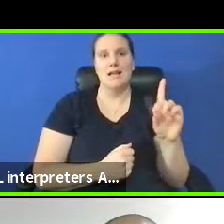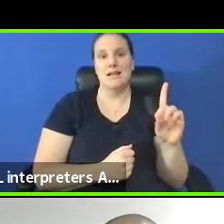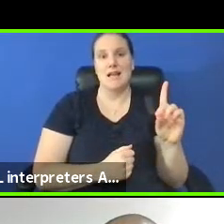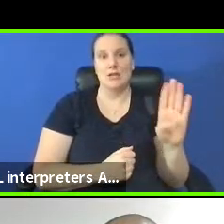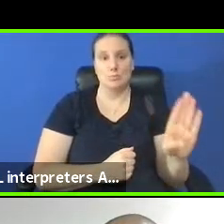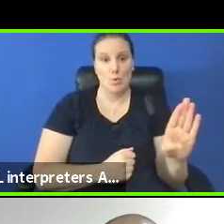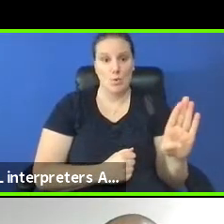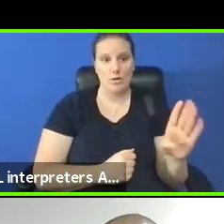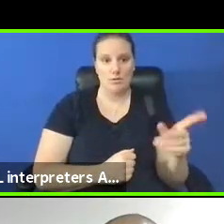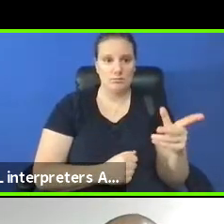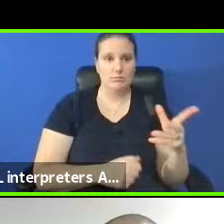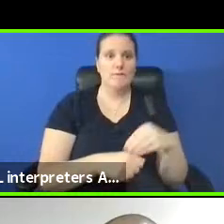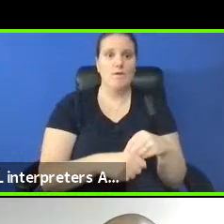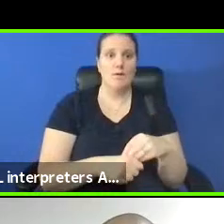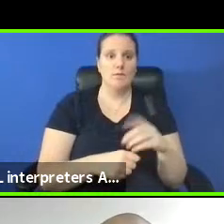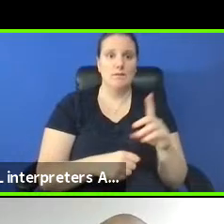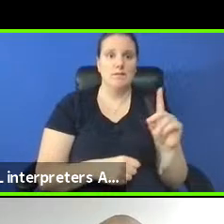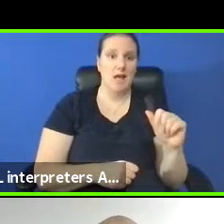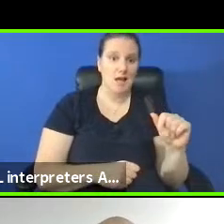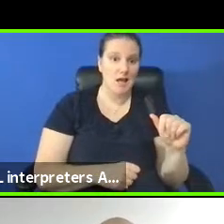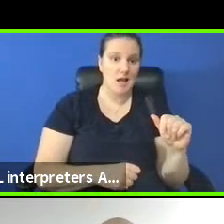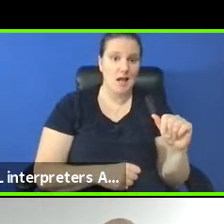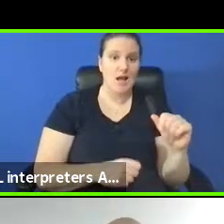dashboards, being a data analyst,